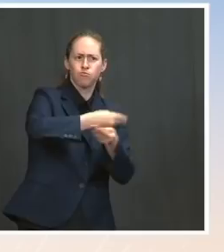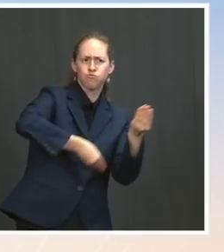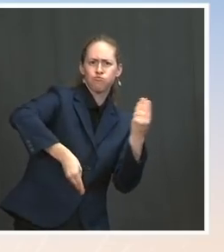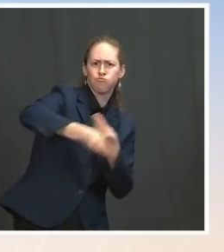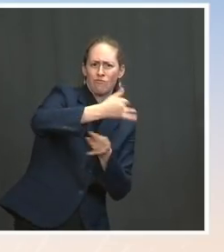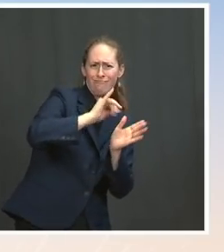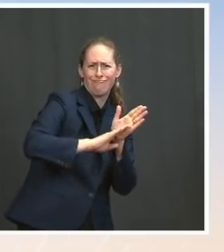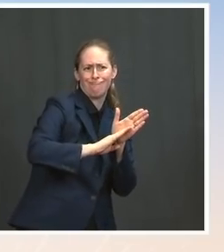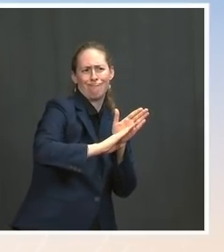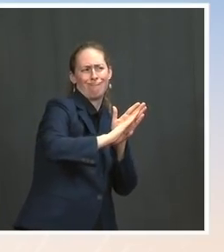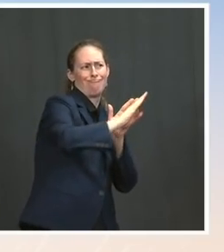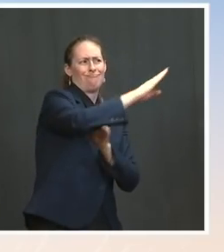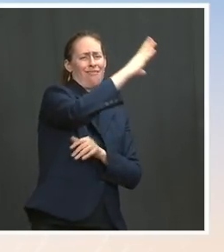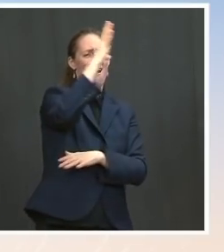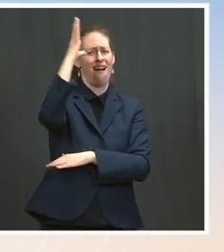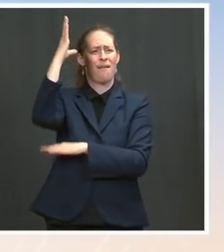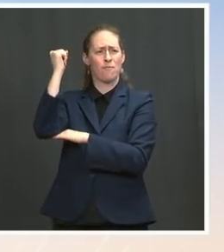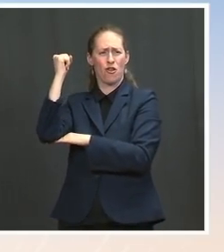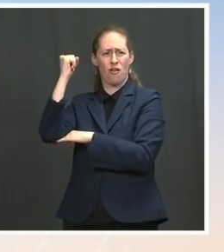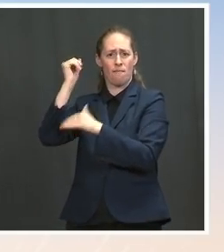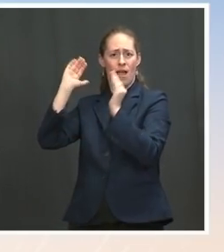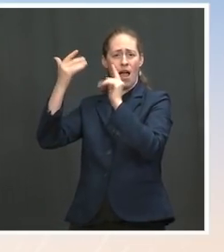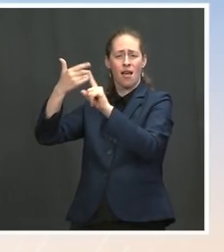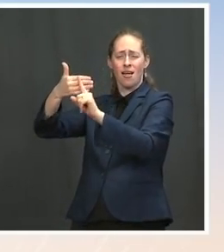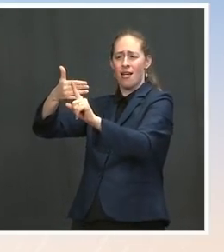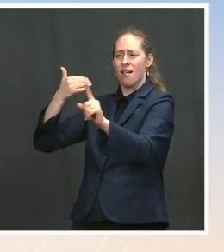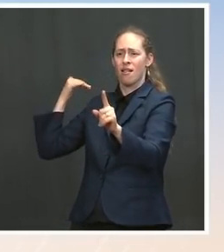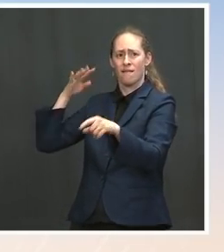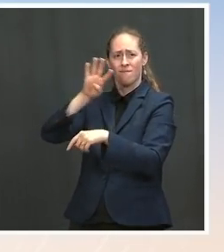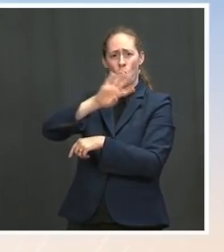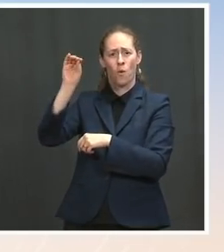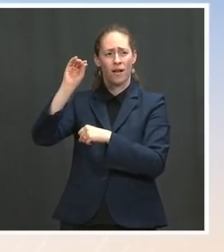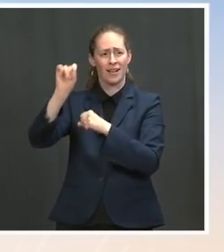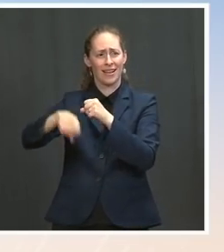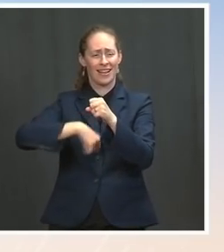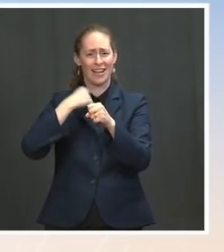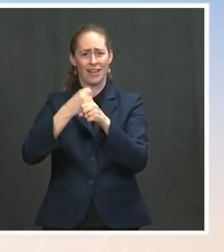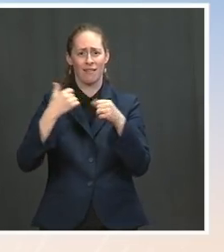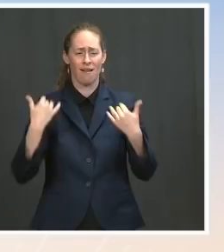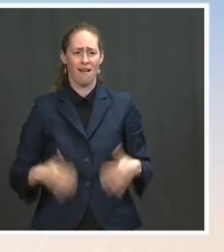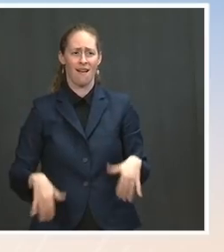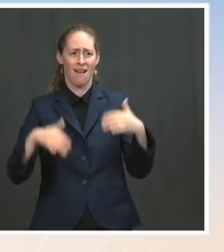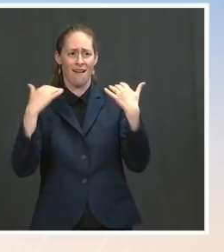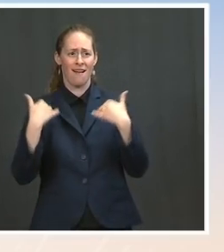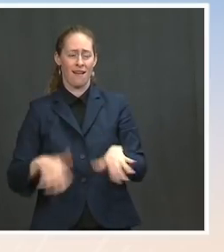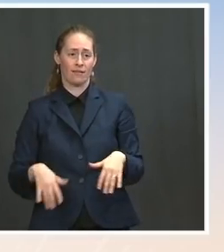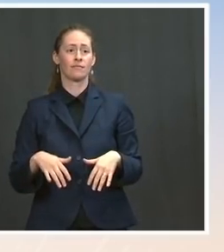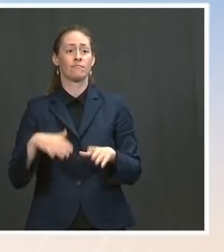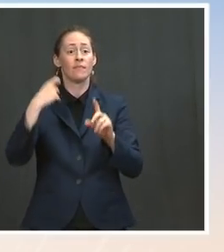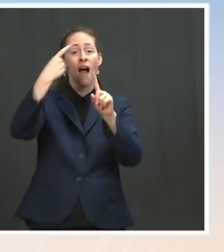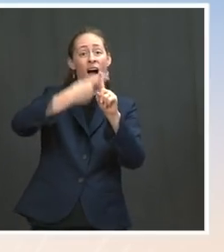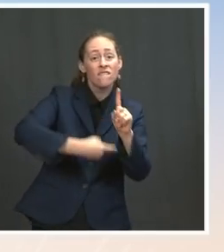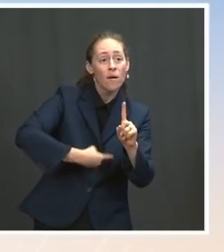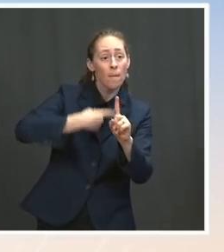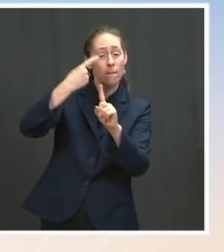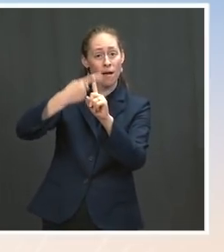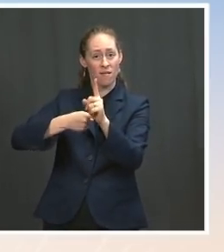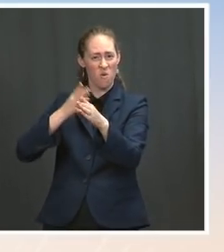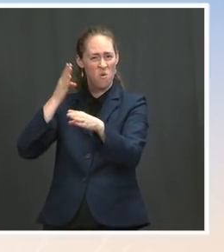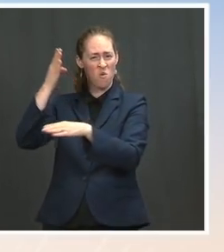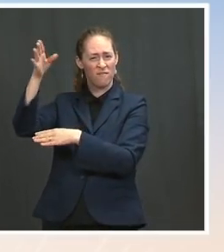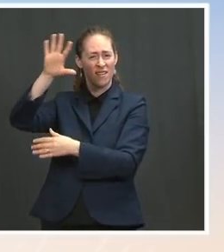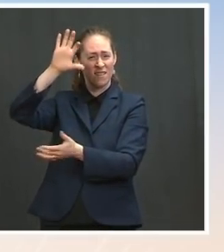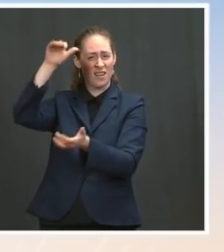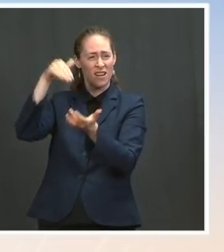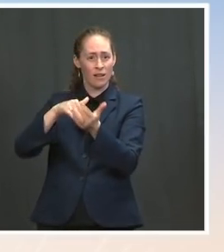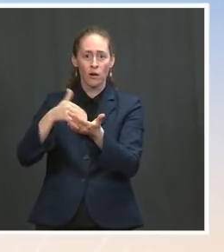the last 40 years. We're creating an average of 500,000 jobs a month, up from 60,000 a month before the president took